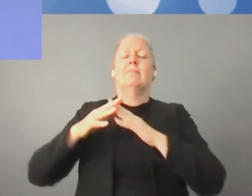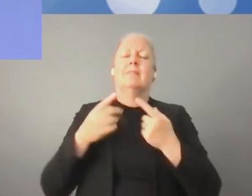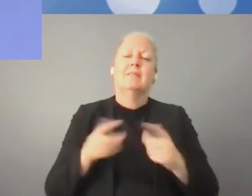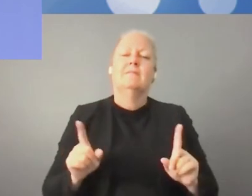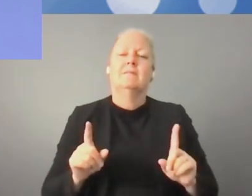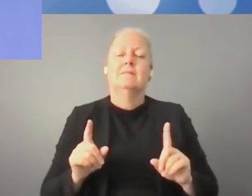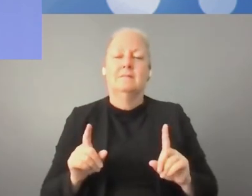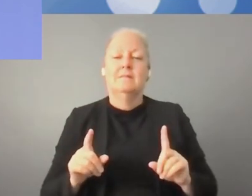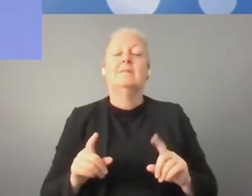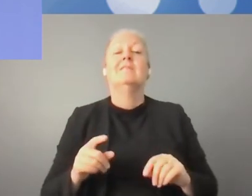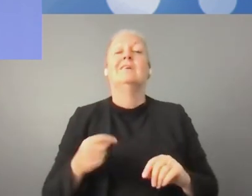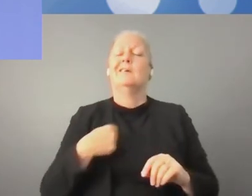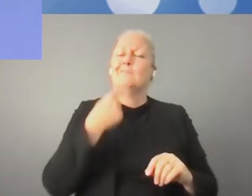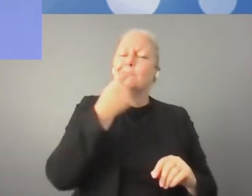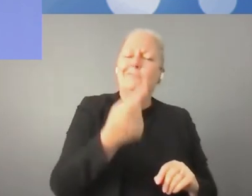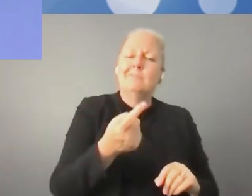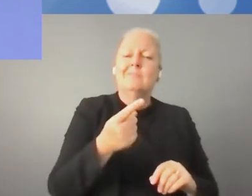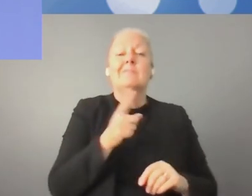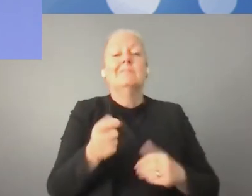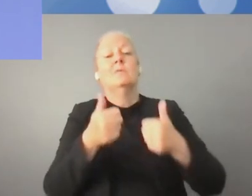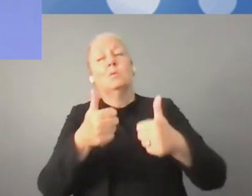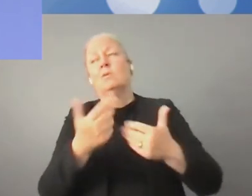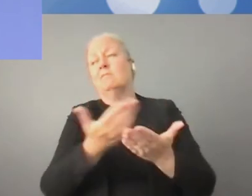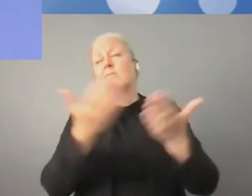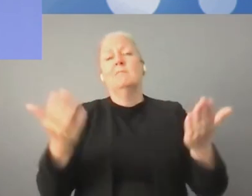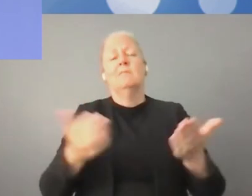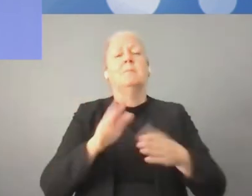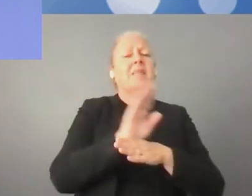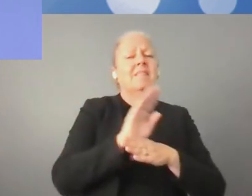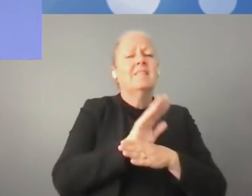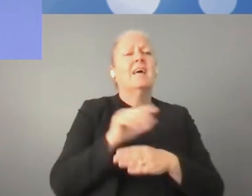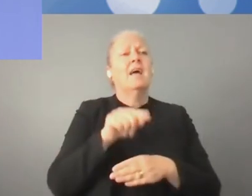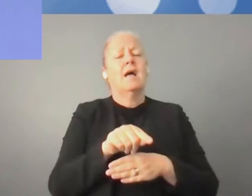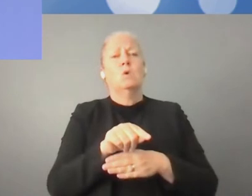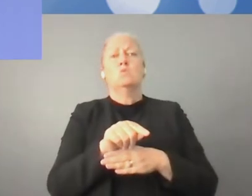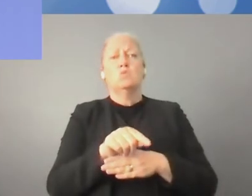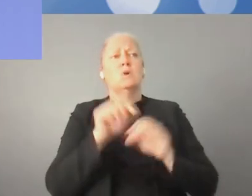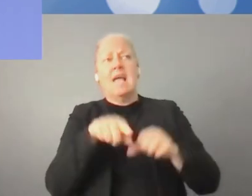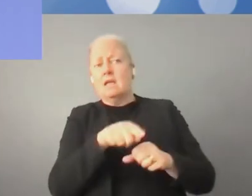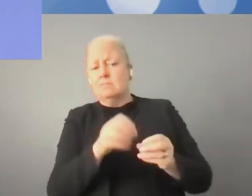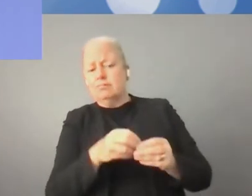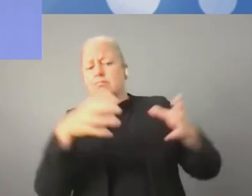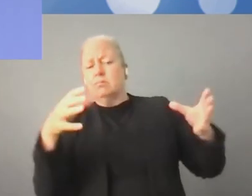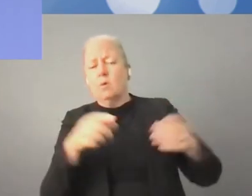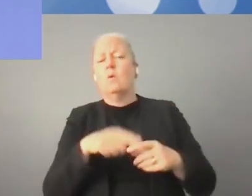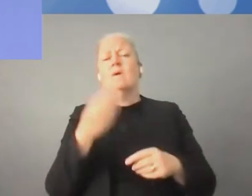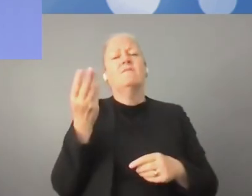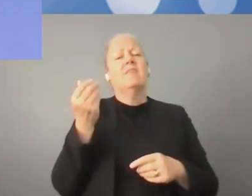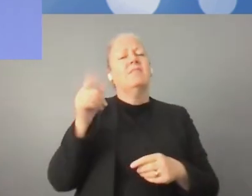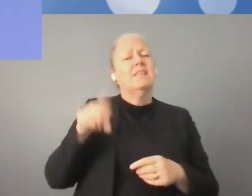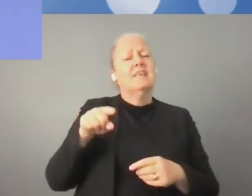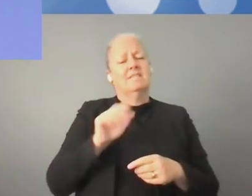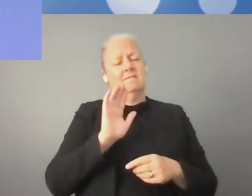here it's good for businesses uh with high growth potential funding needs for developing a product rapid growth